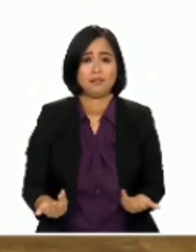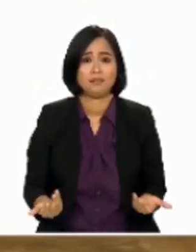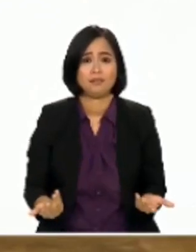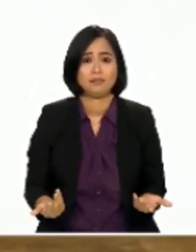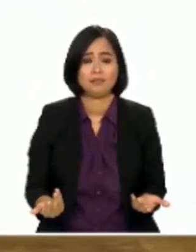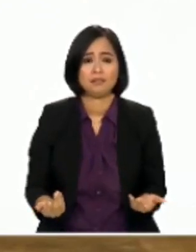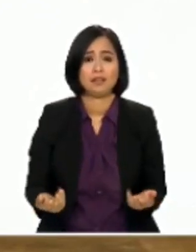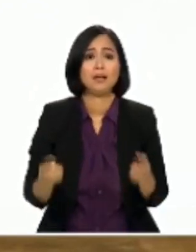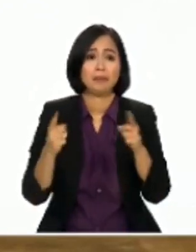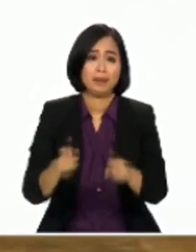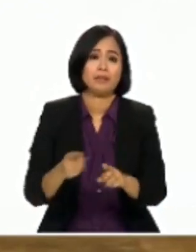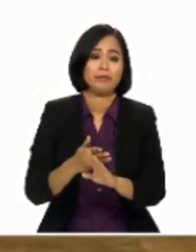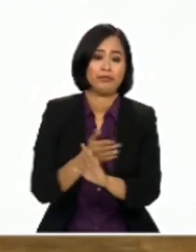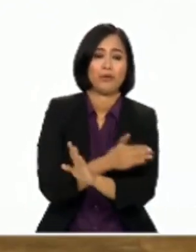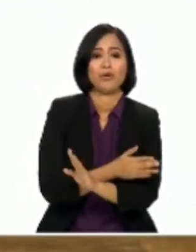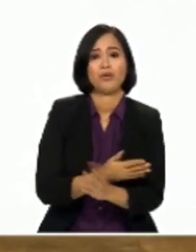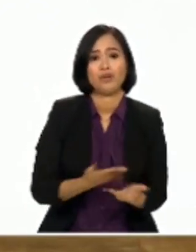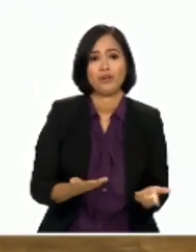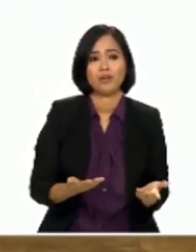Gayon may arbitrary ruling.